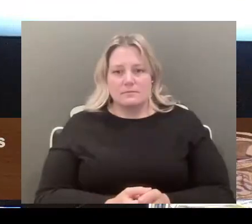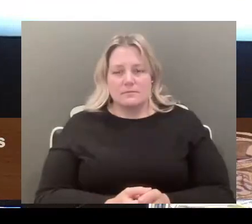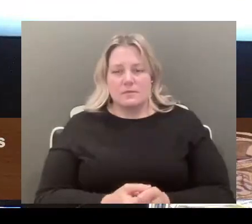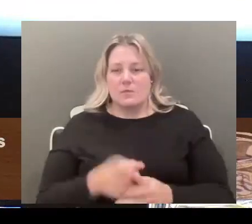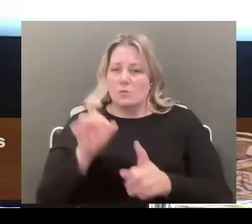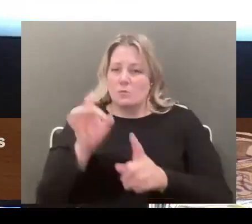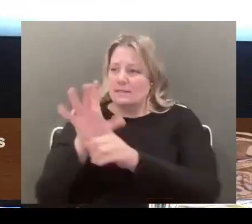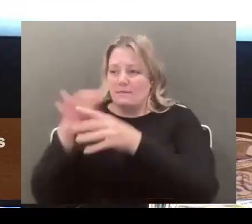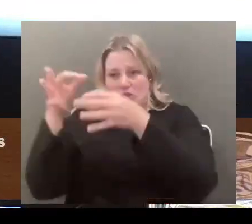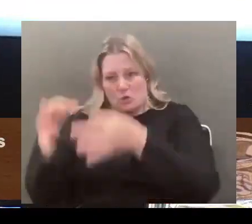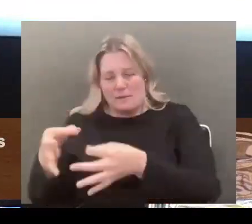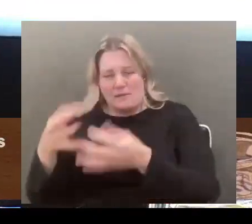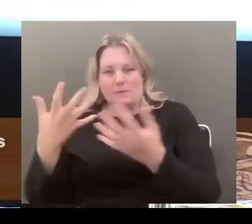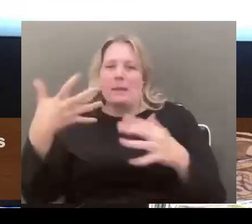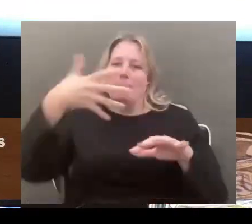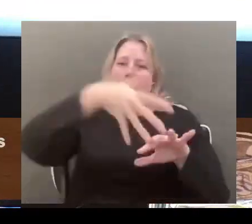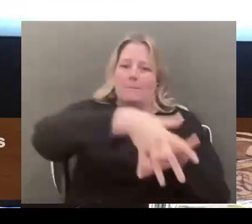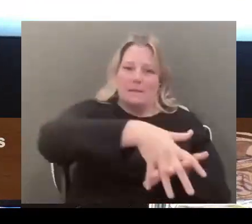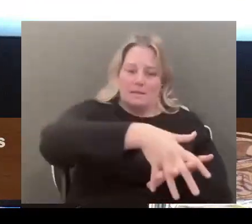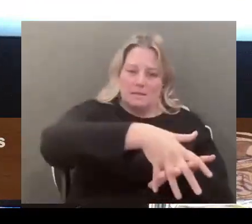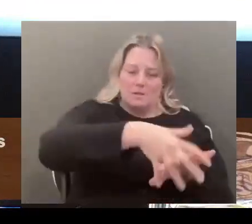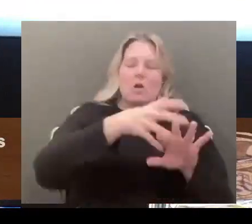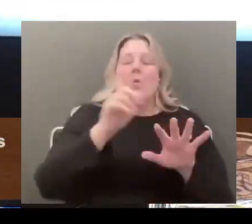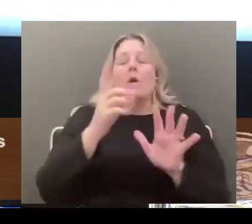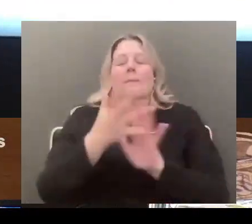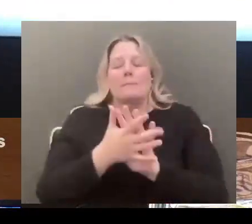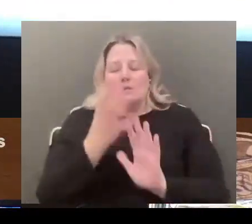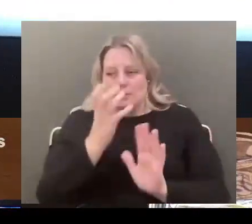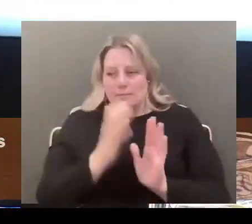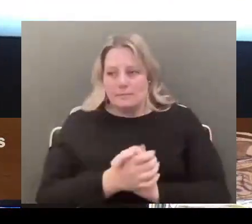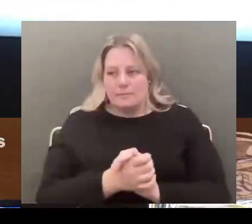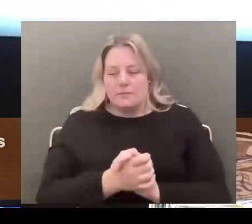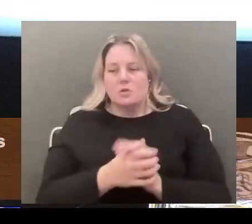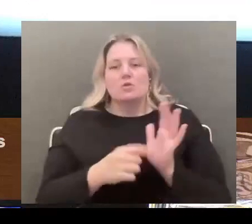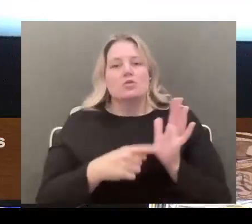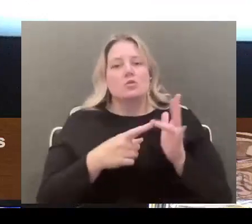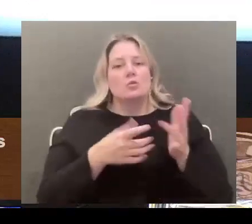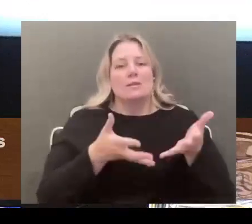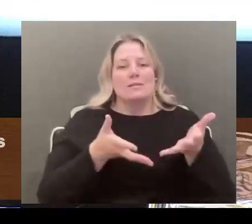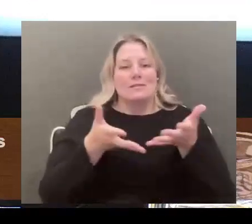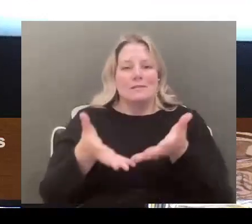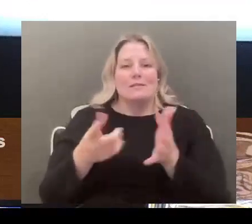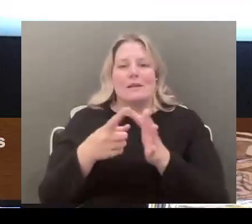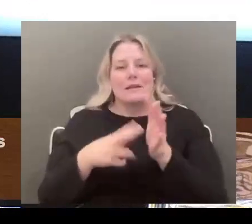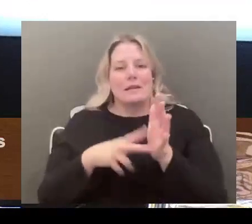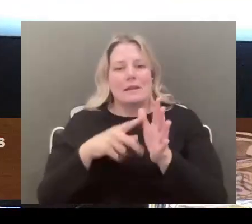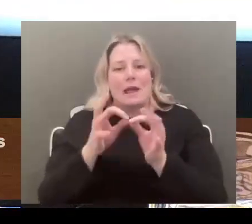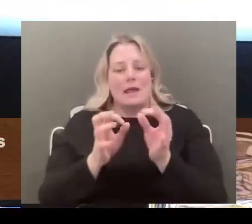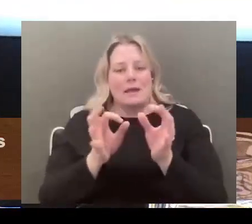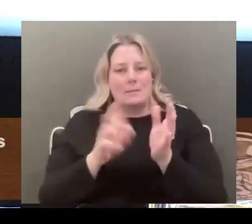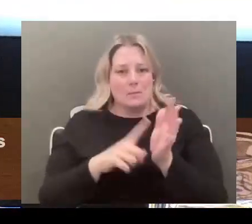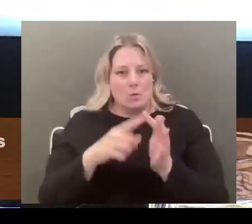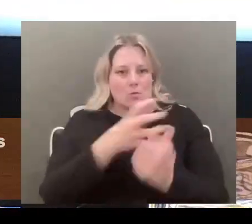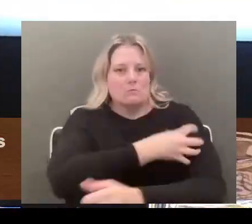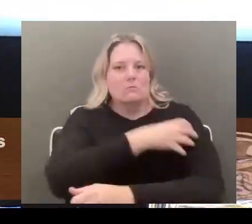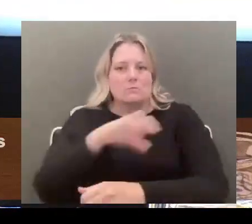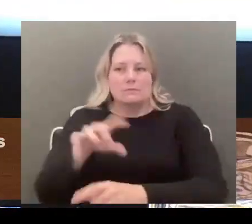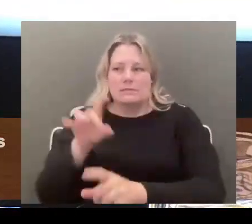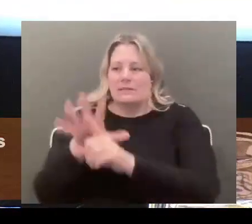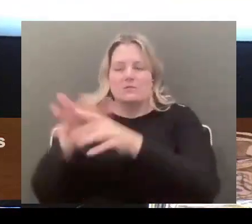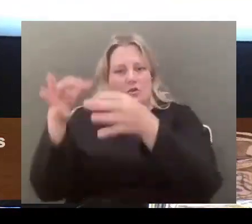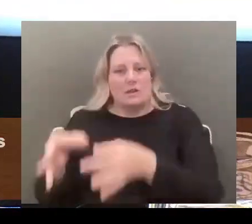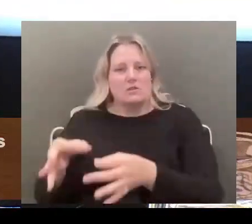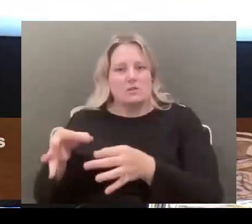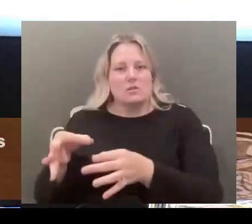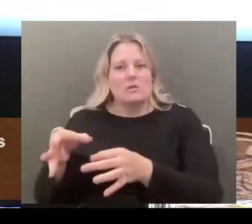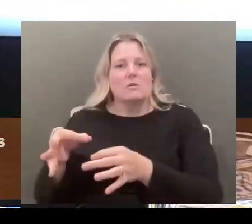self-determination. What I mean by that, to enable self-determination by traditional owner communities. One important